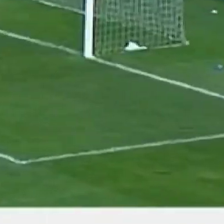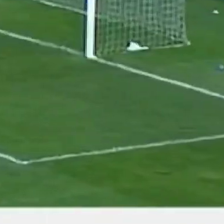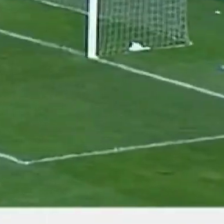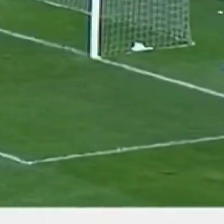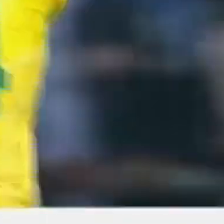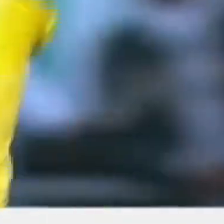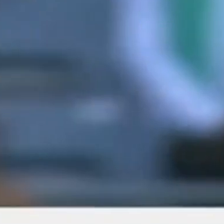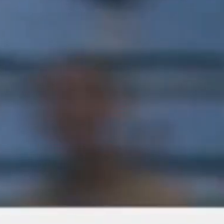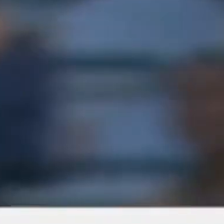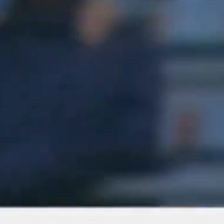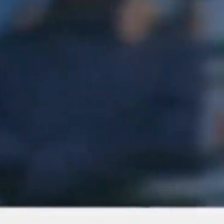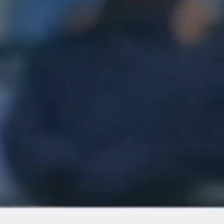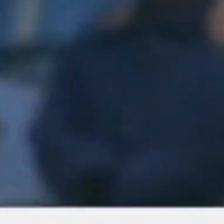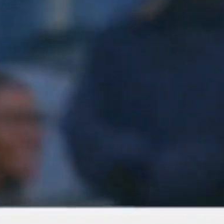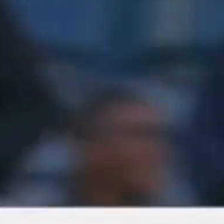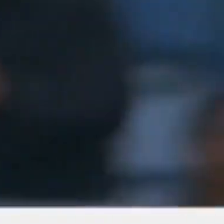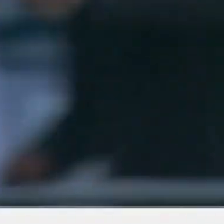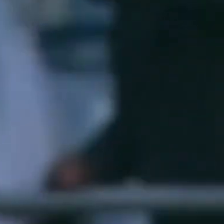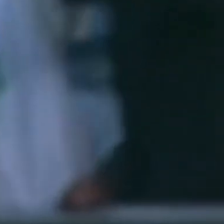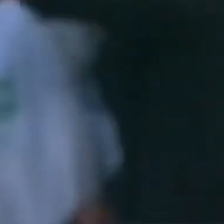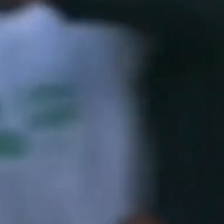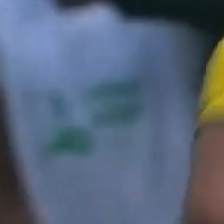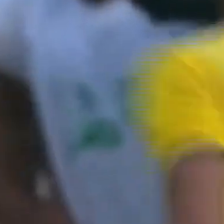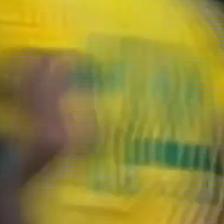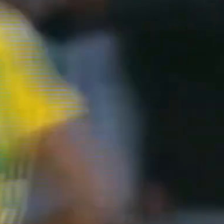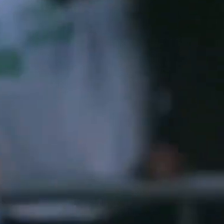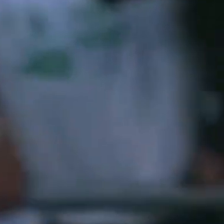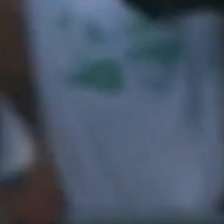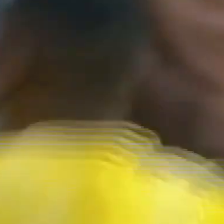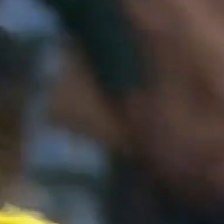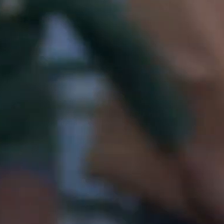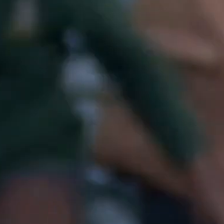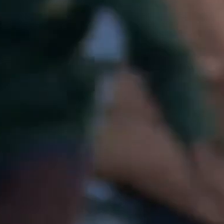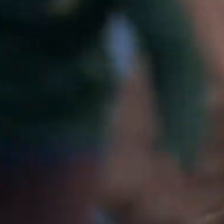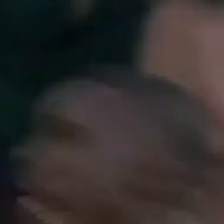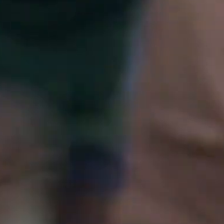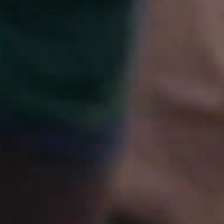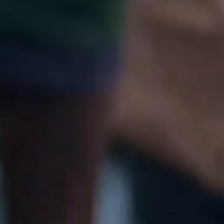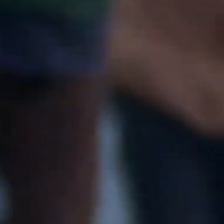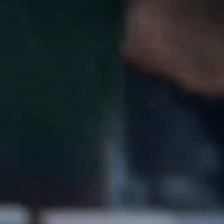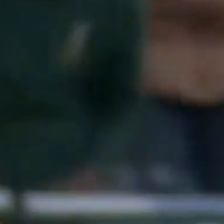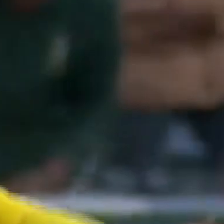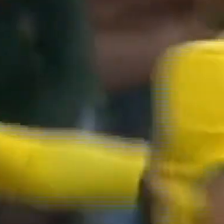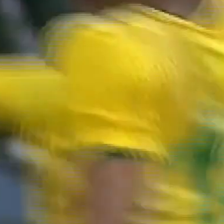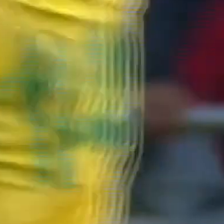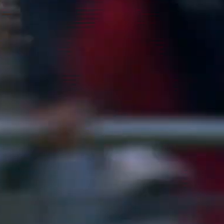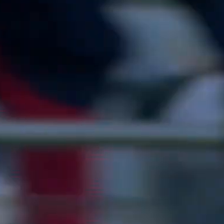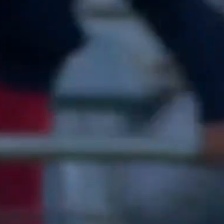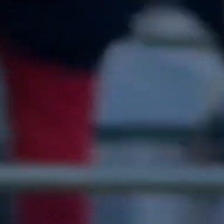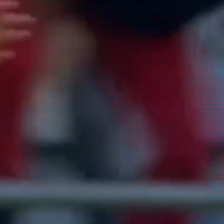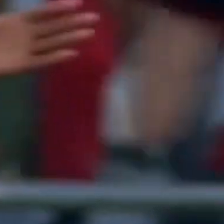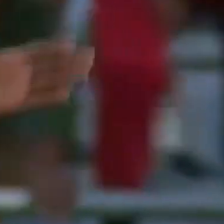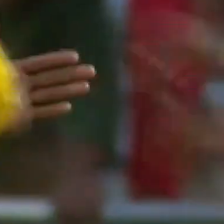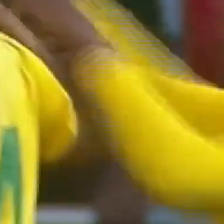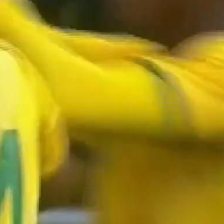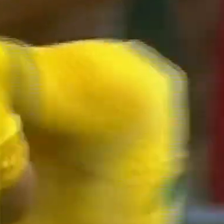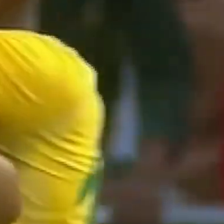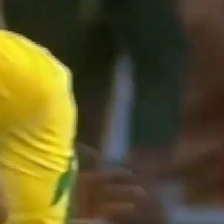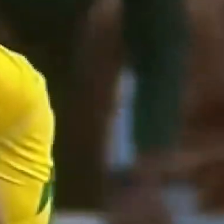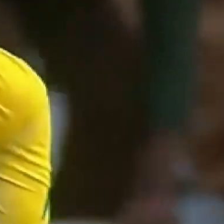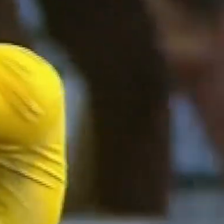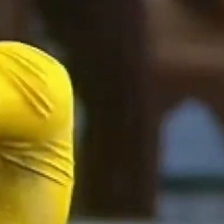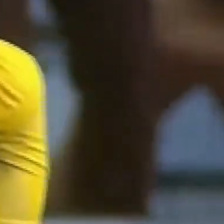1-0 Bafana. South Africa strike